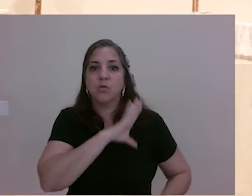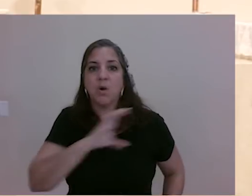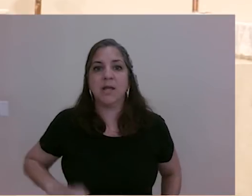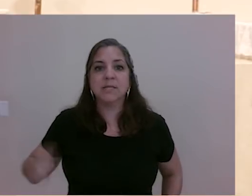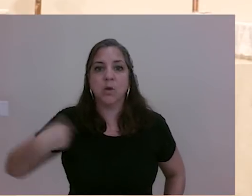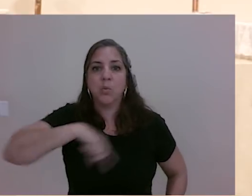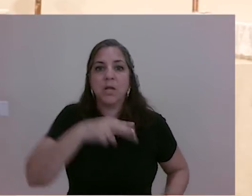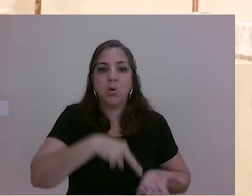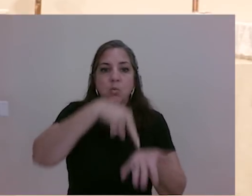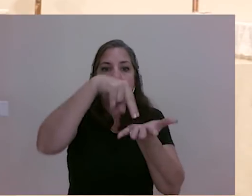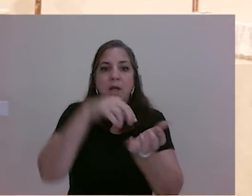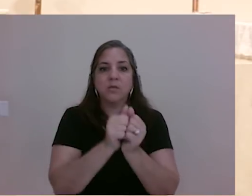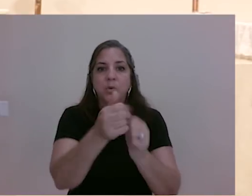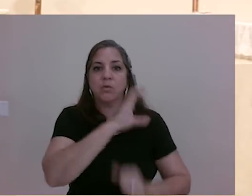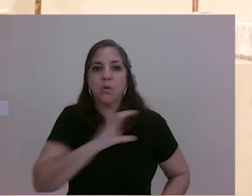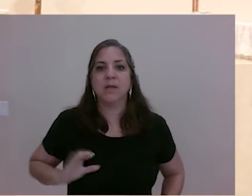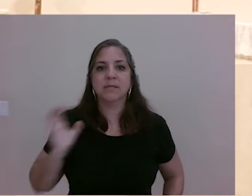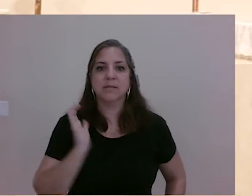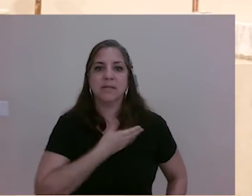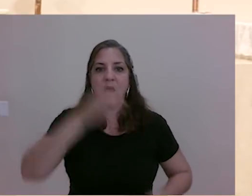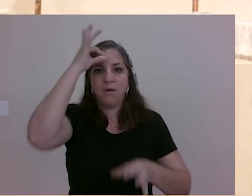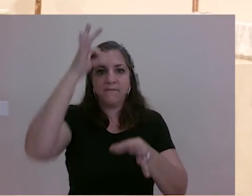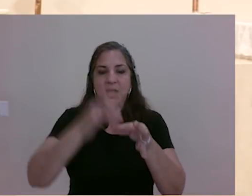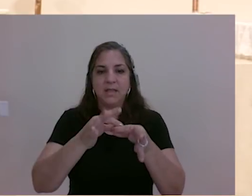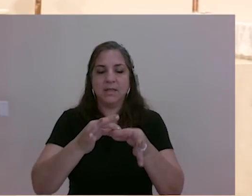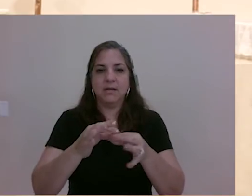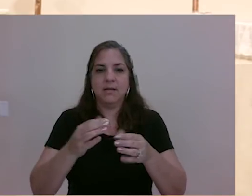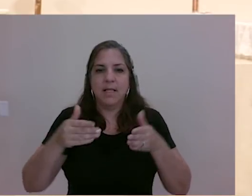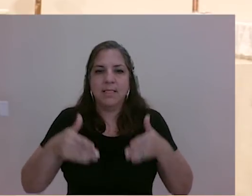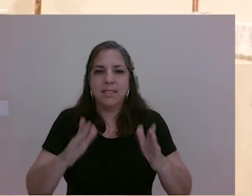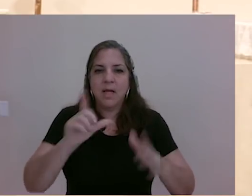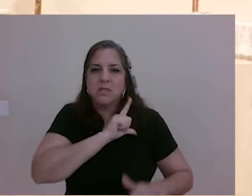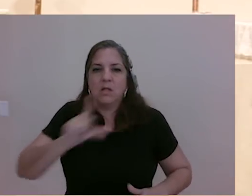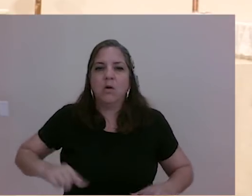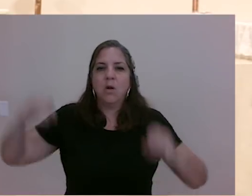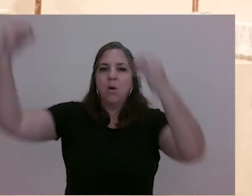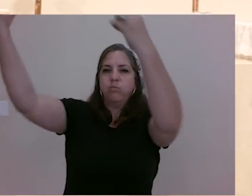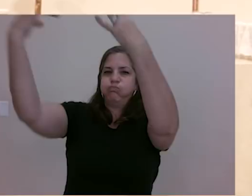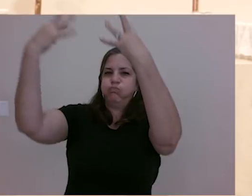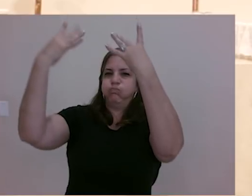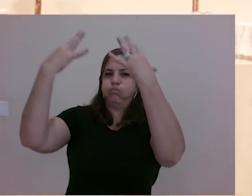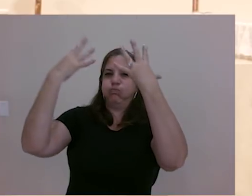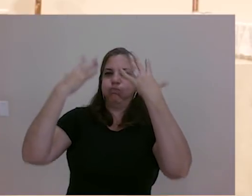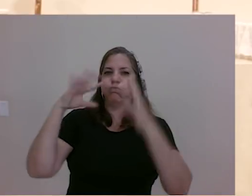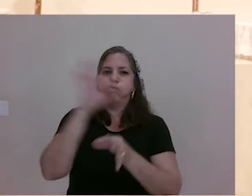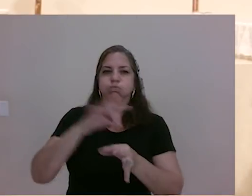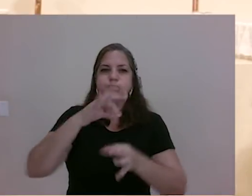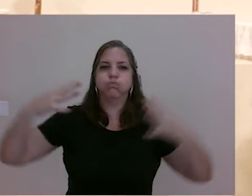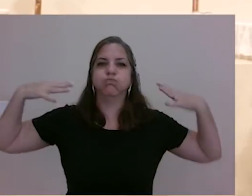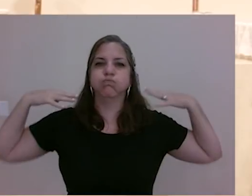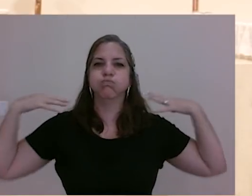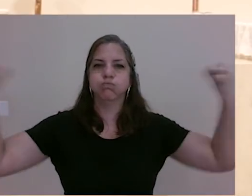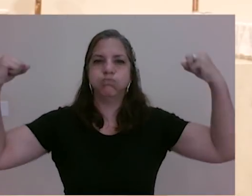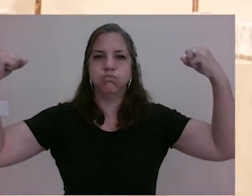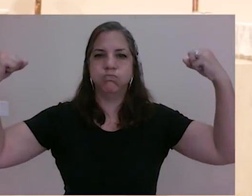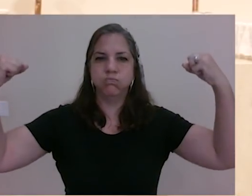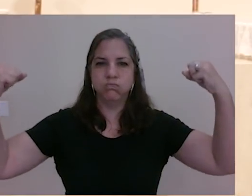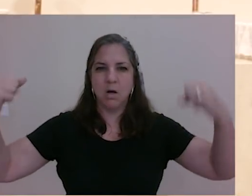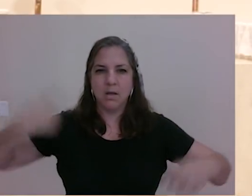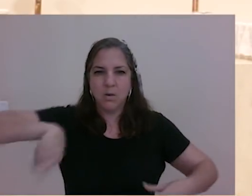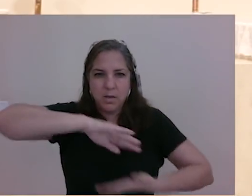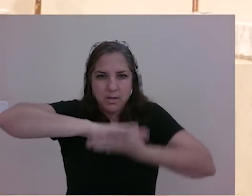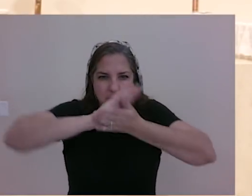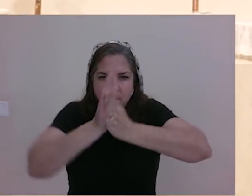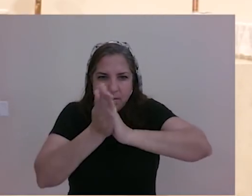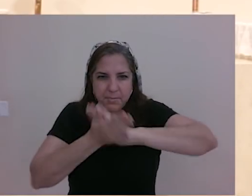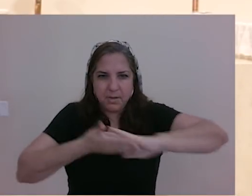faith. So let us have the Lord pour down upon us spiritual courage, that we truly become that